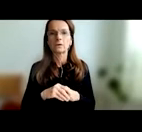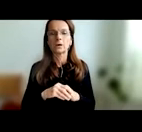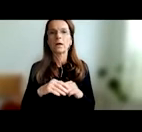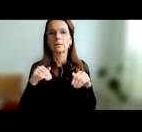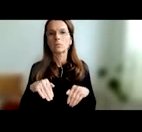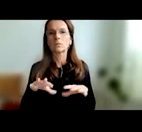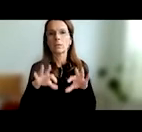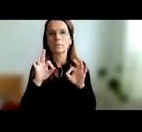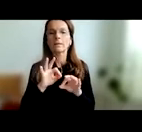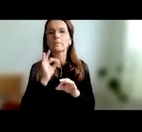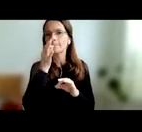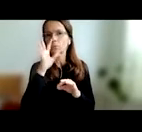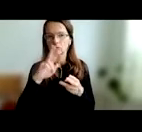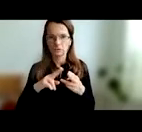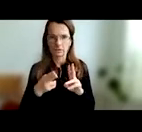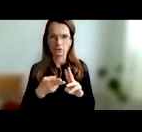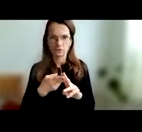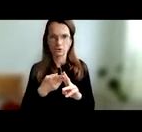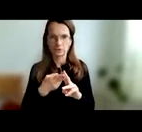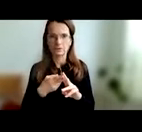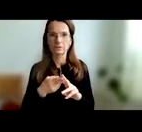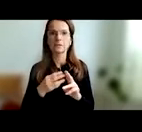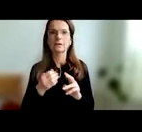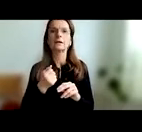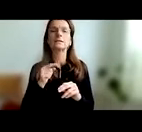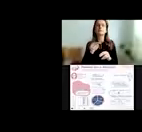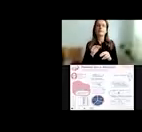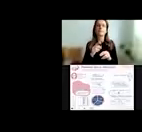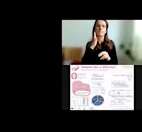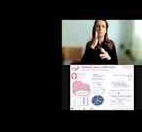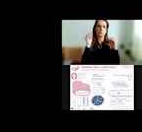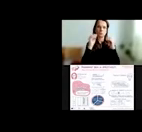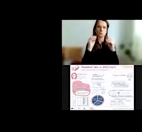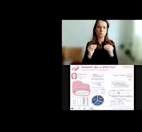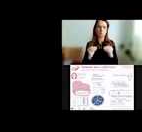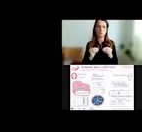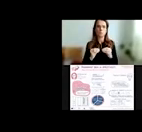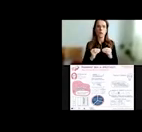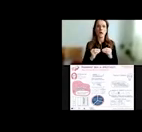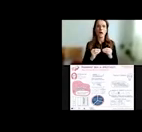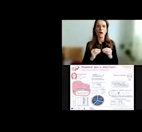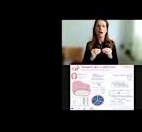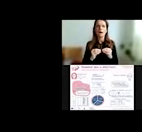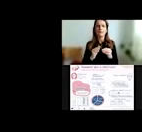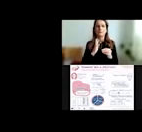najti najbolje način struttura find the best